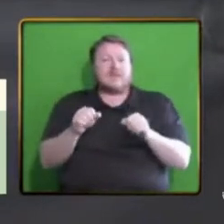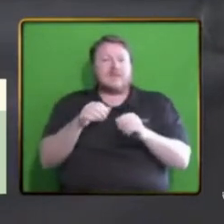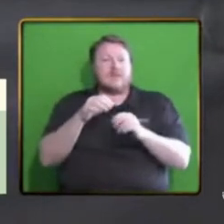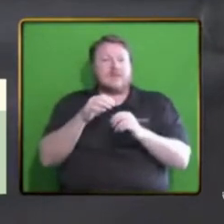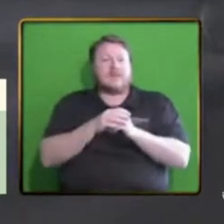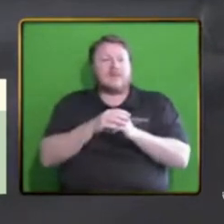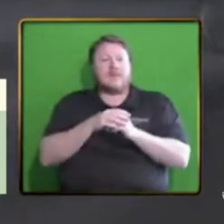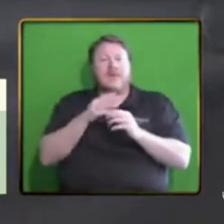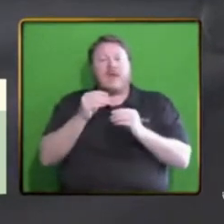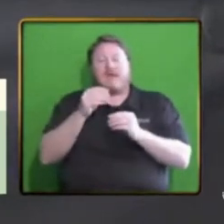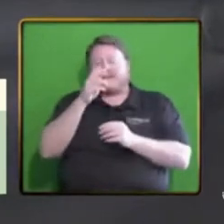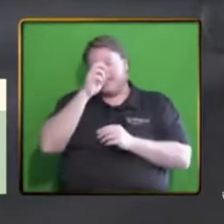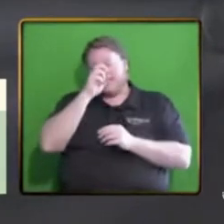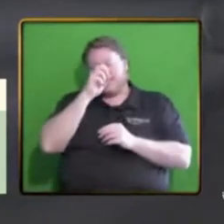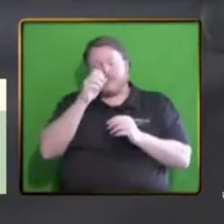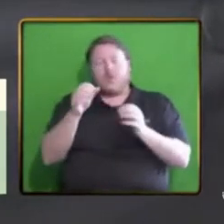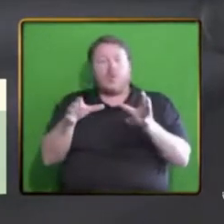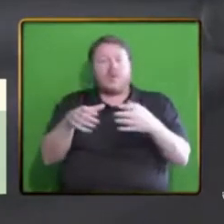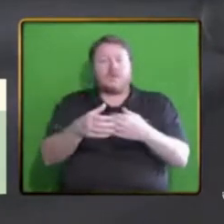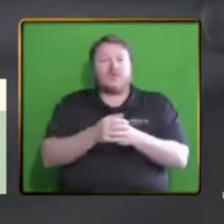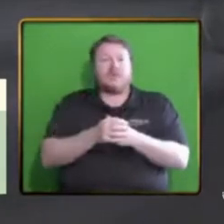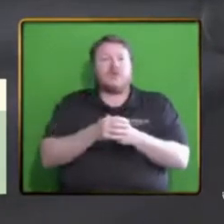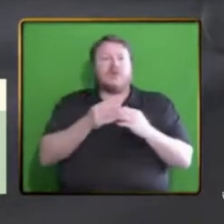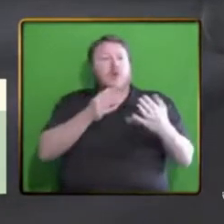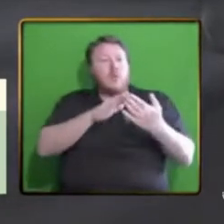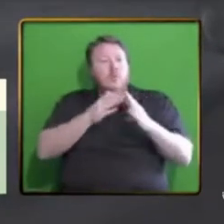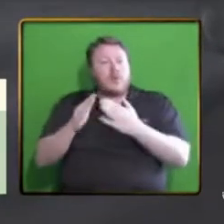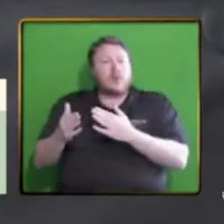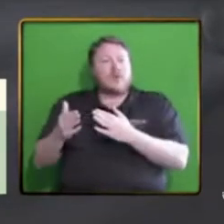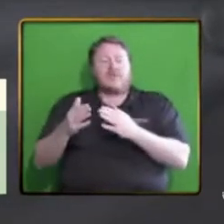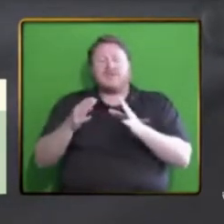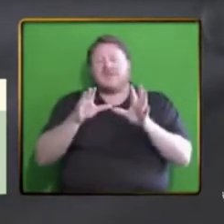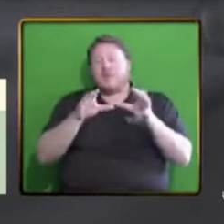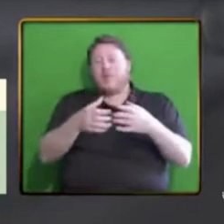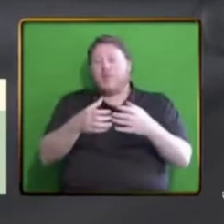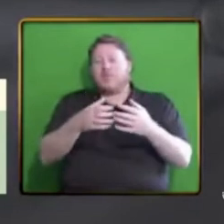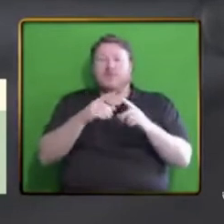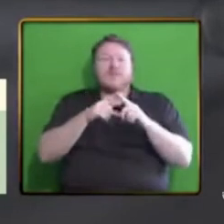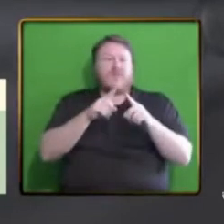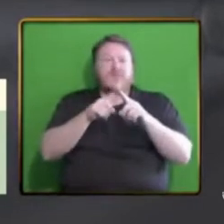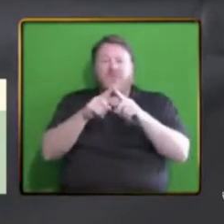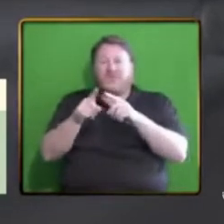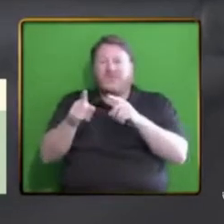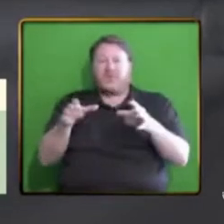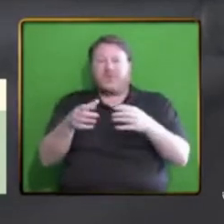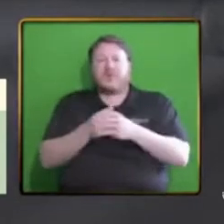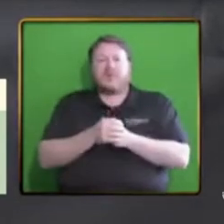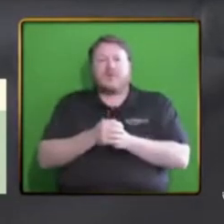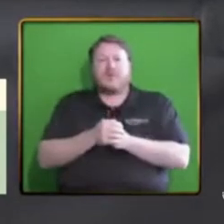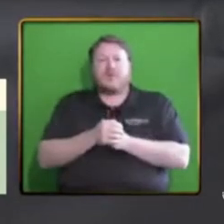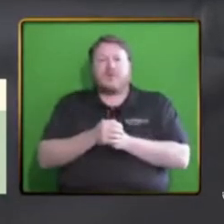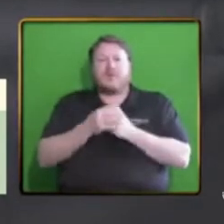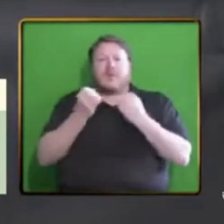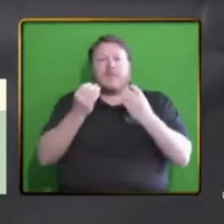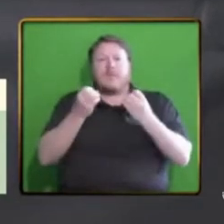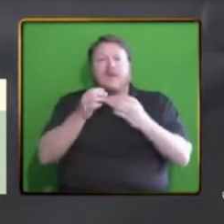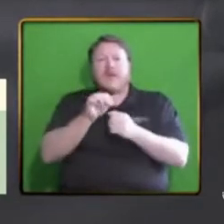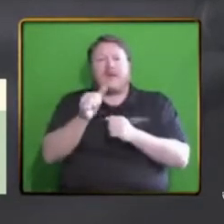organizations, civil society, and a number of other organizations, think tanks, and many